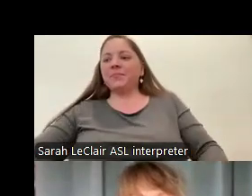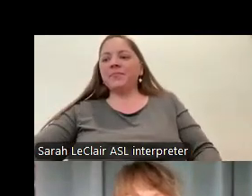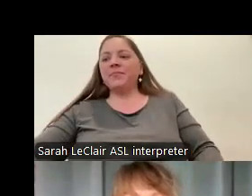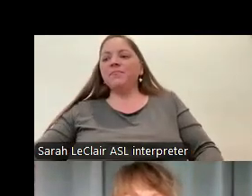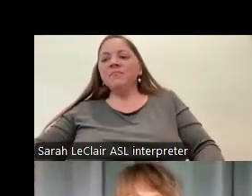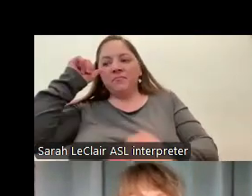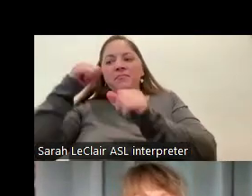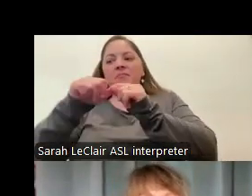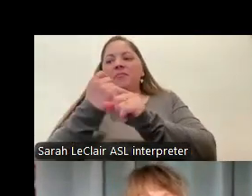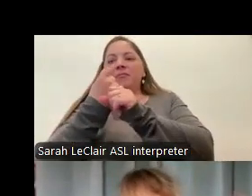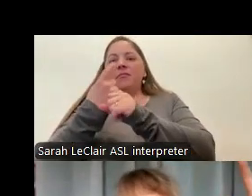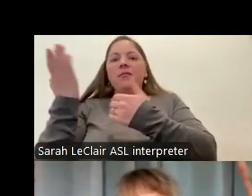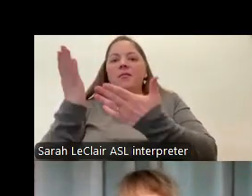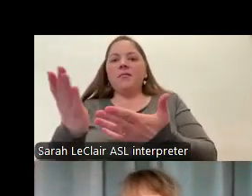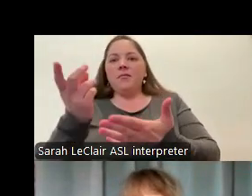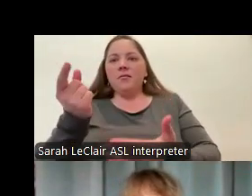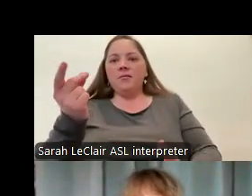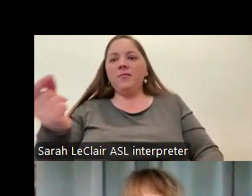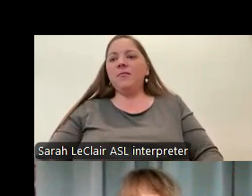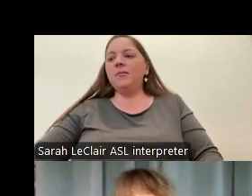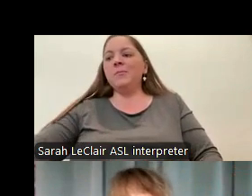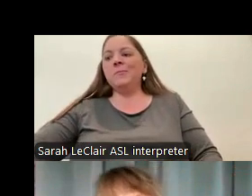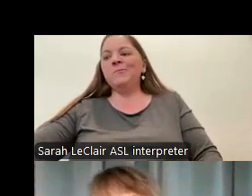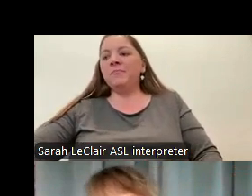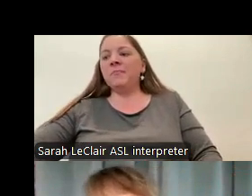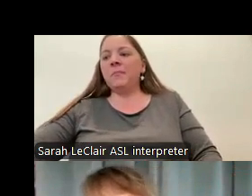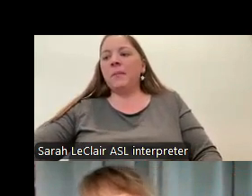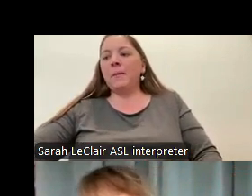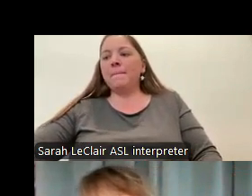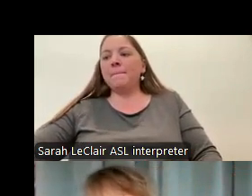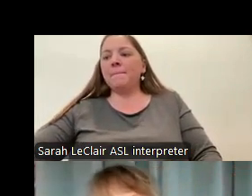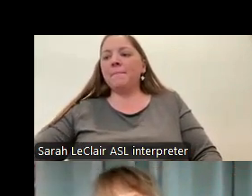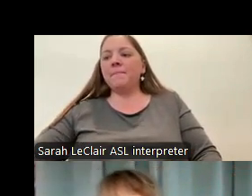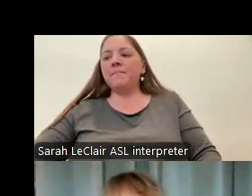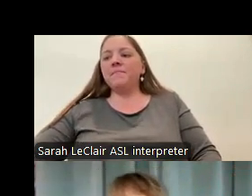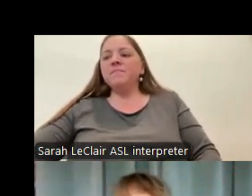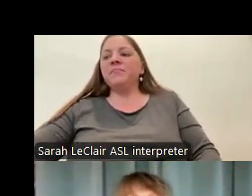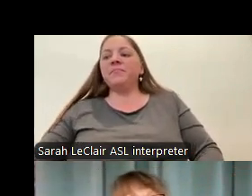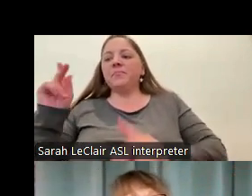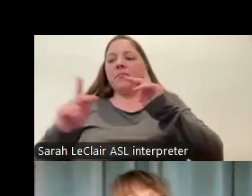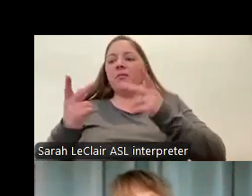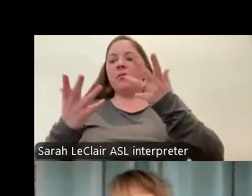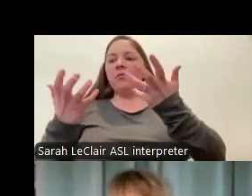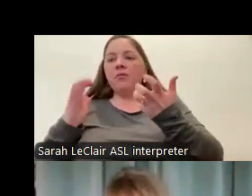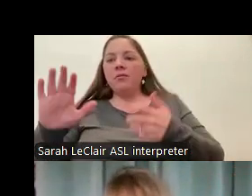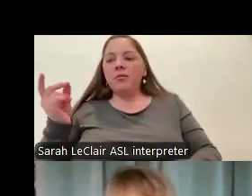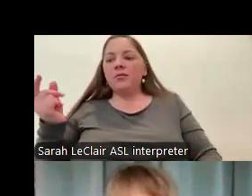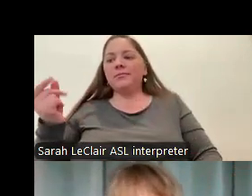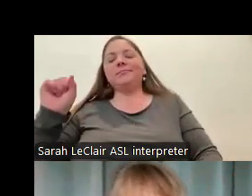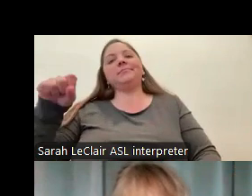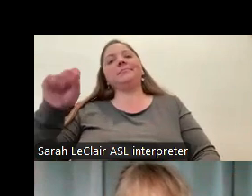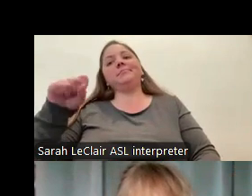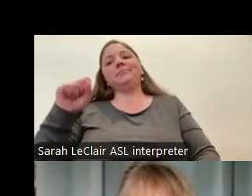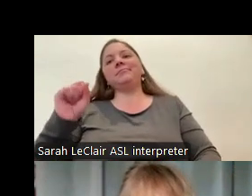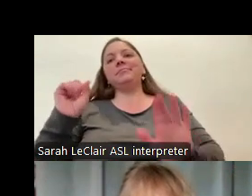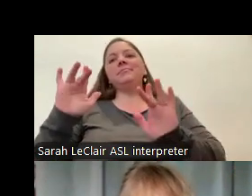dog. And Yes, you did. And you were a top notch. Everybody wanted your dog. and it was just a very light sprinkle. It was